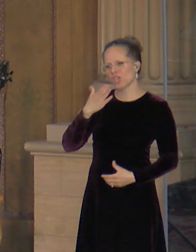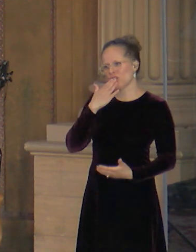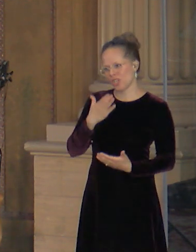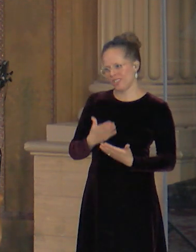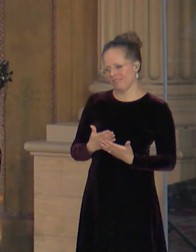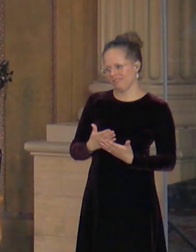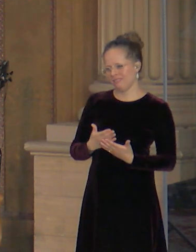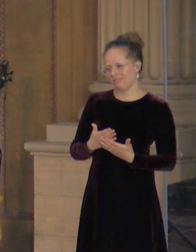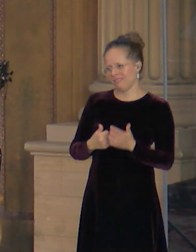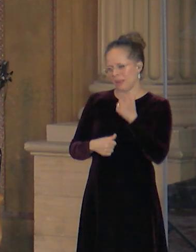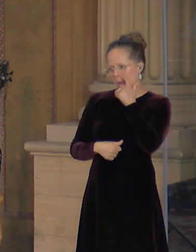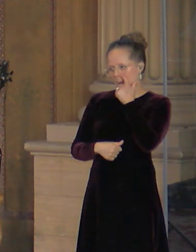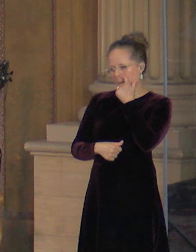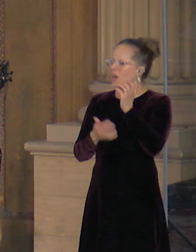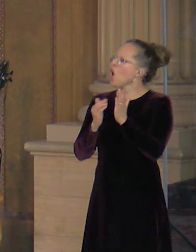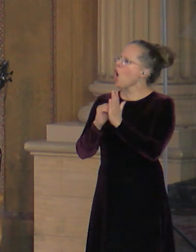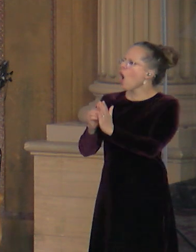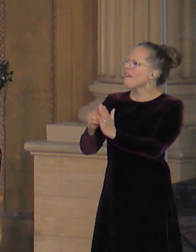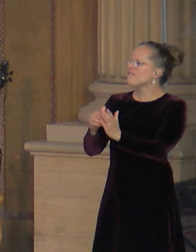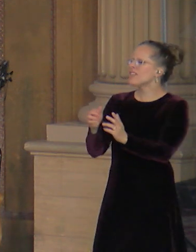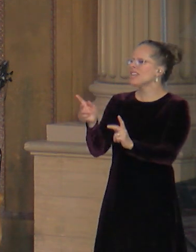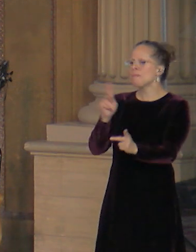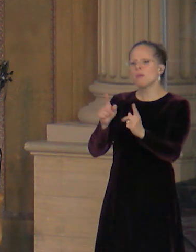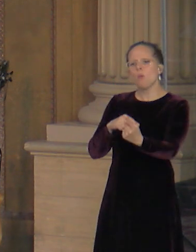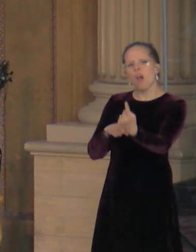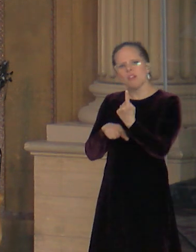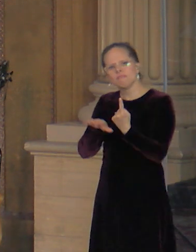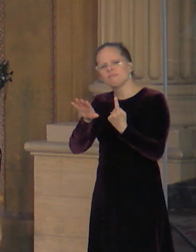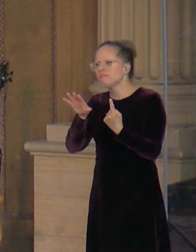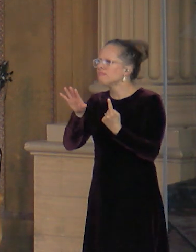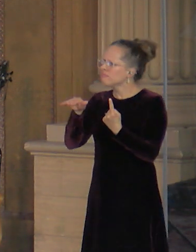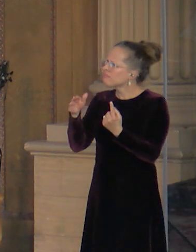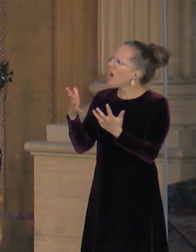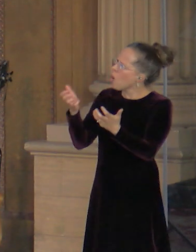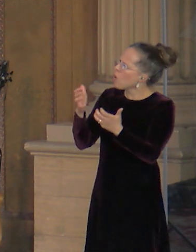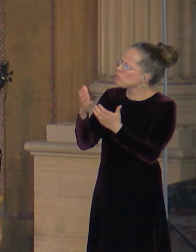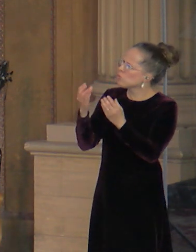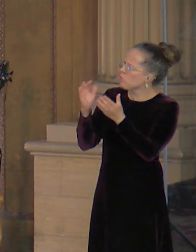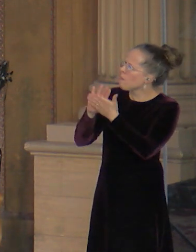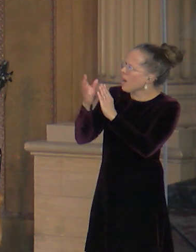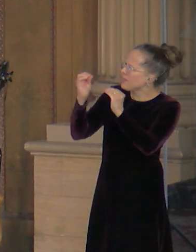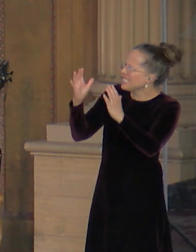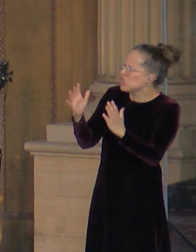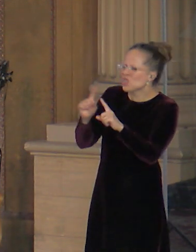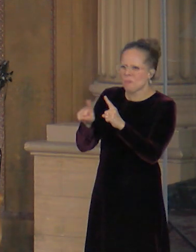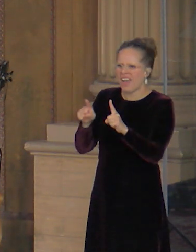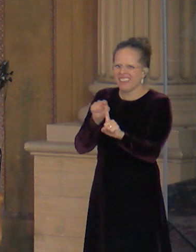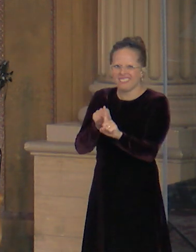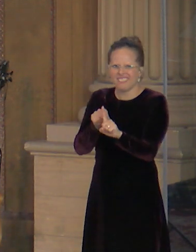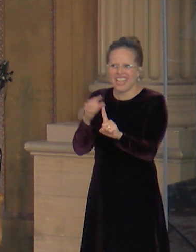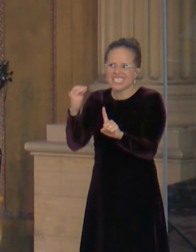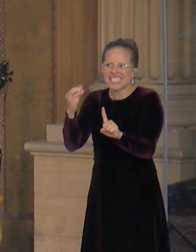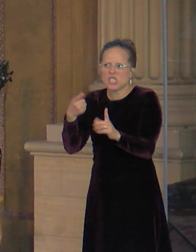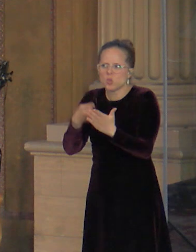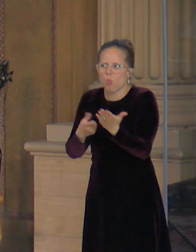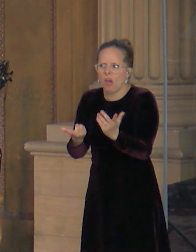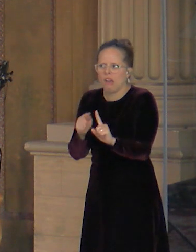and pretty often we'll talk to people who come in and say you know I really want to be a teacher I really want a platform here but they don't really know what they want to teach